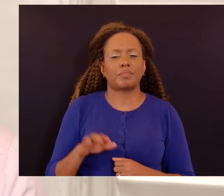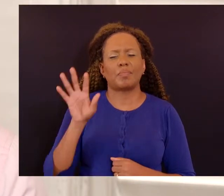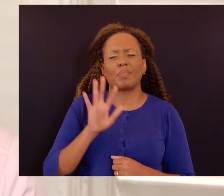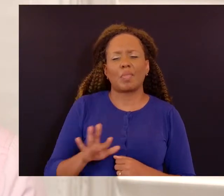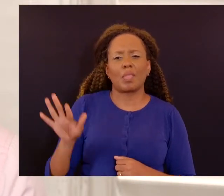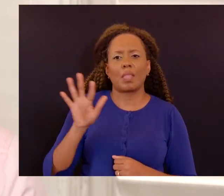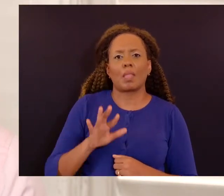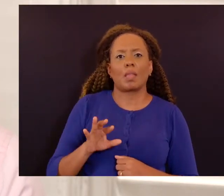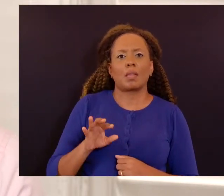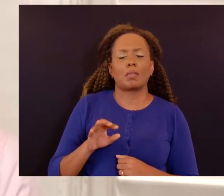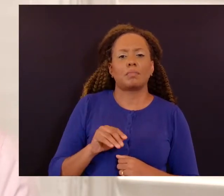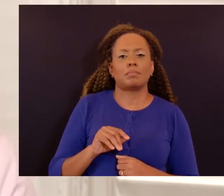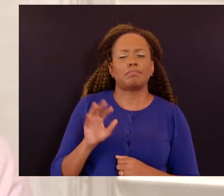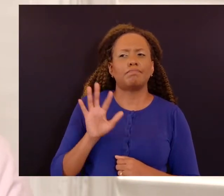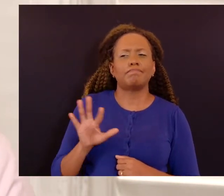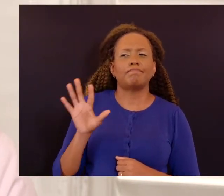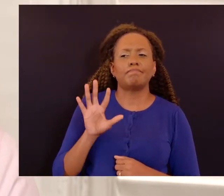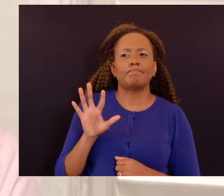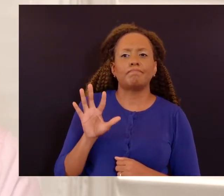approximately 44